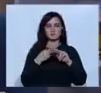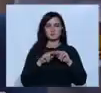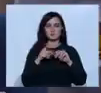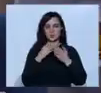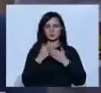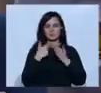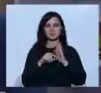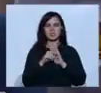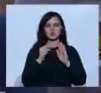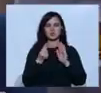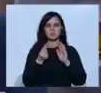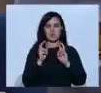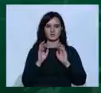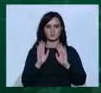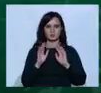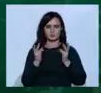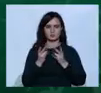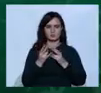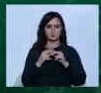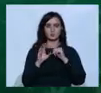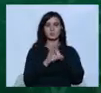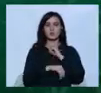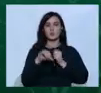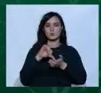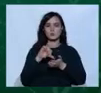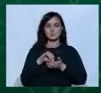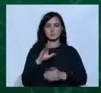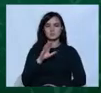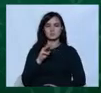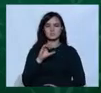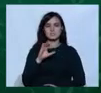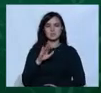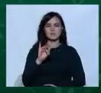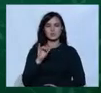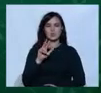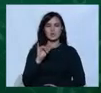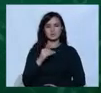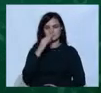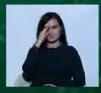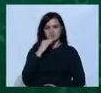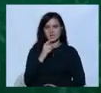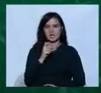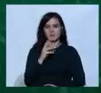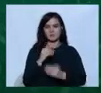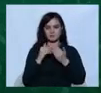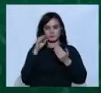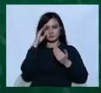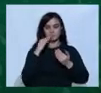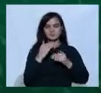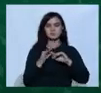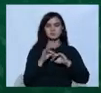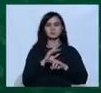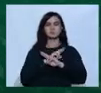And now, of course, we must talk about Shylock himself. Shylock is the Jewish moneylender in